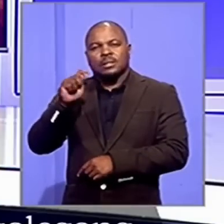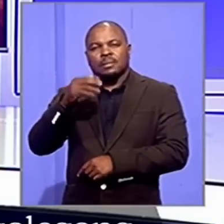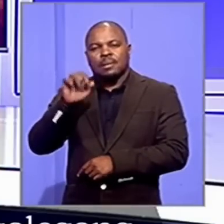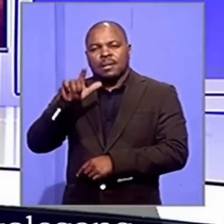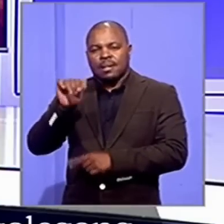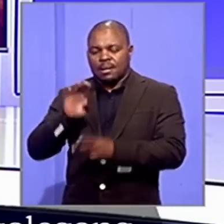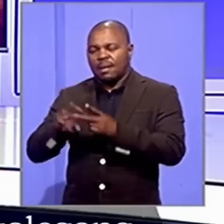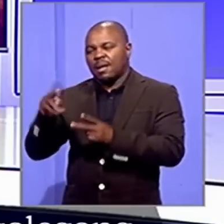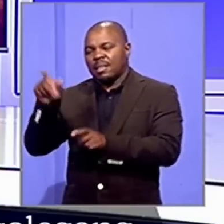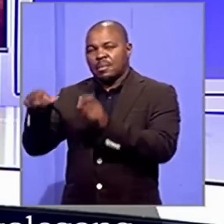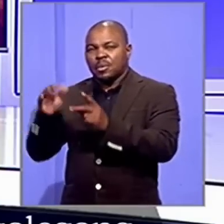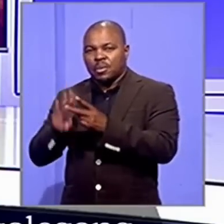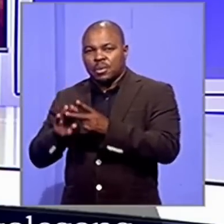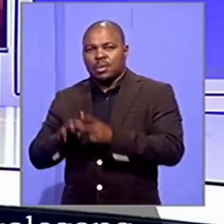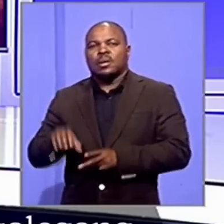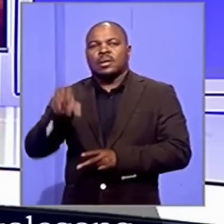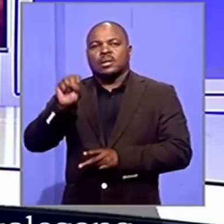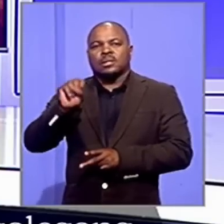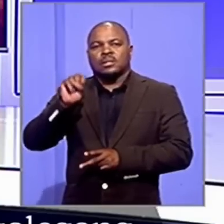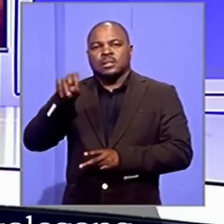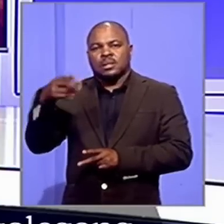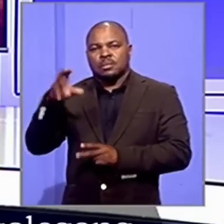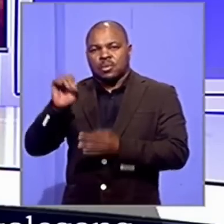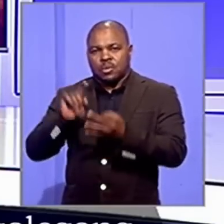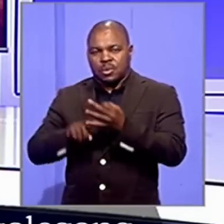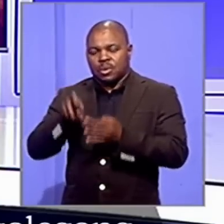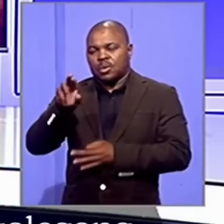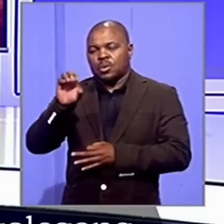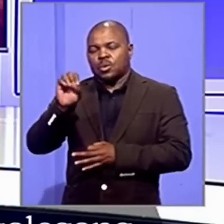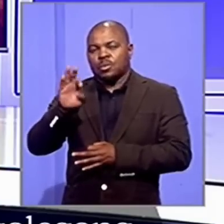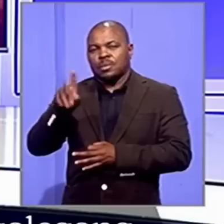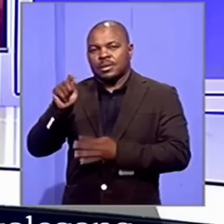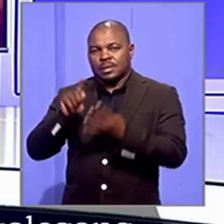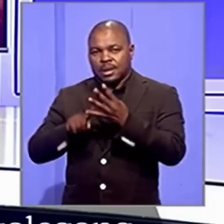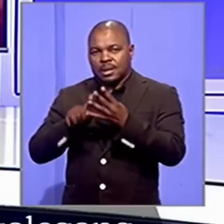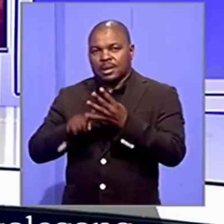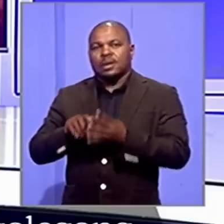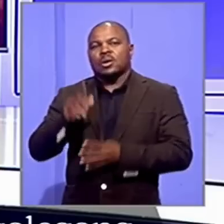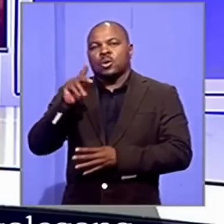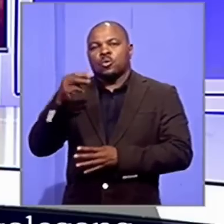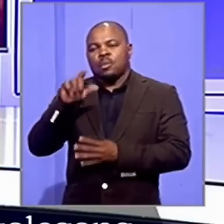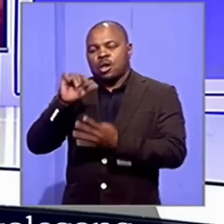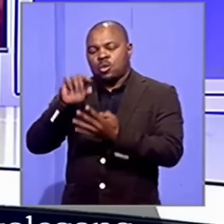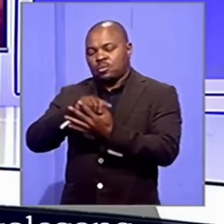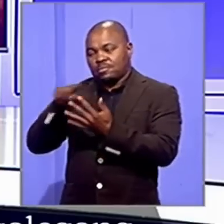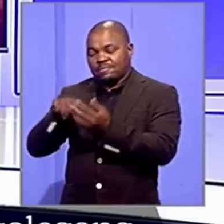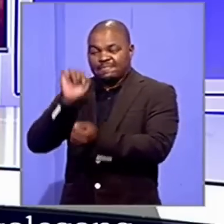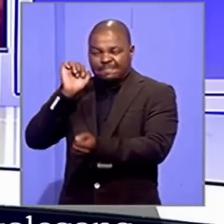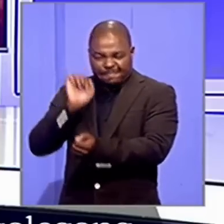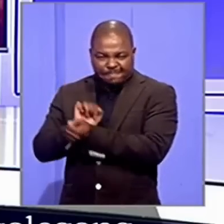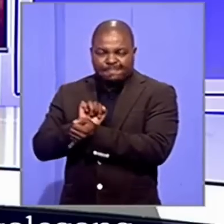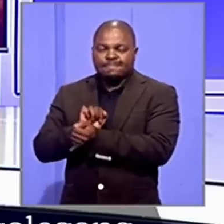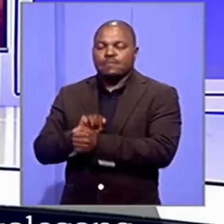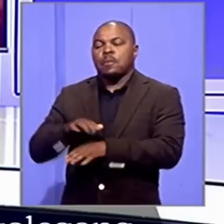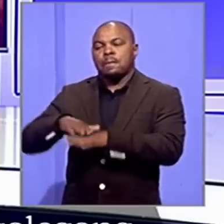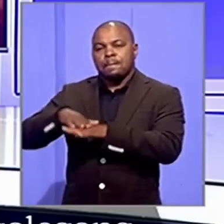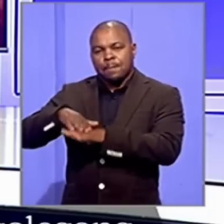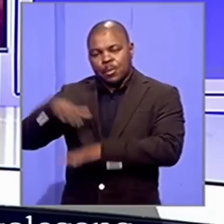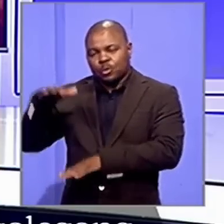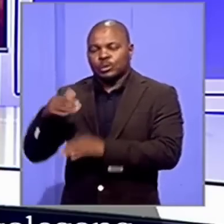balatofatšwa mmogo naye Sipho Hudla, Robert Mutapa le Bonginkosi Khumalo ba ahloletšwe mengwaga e mengwe